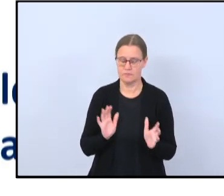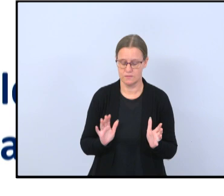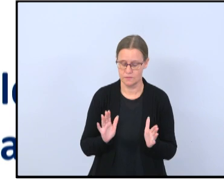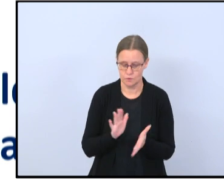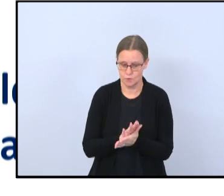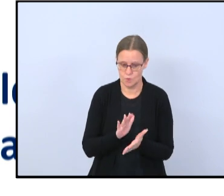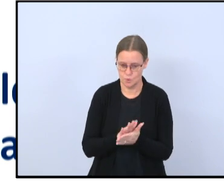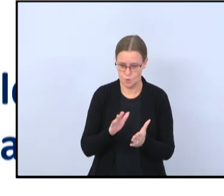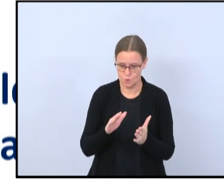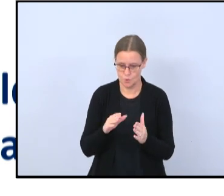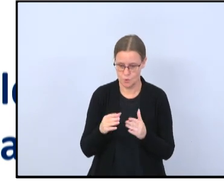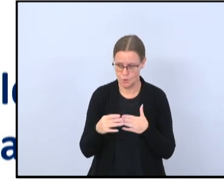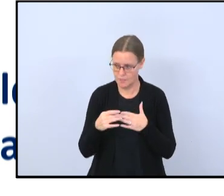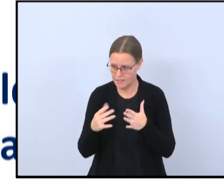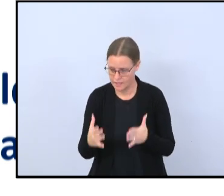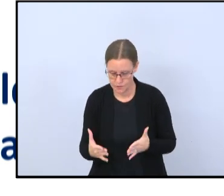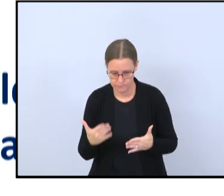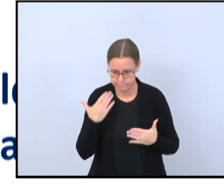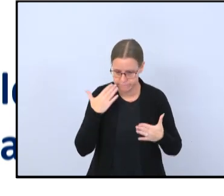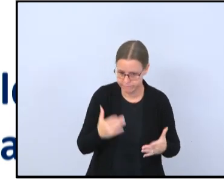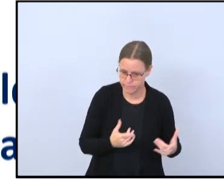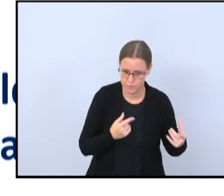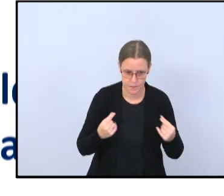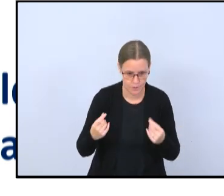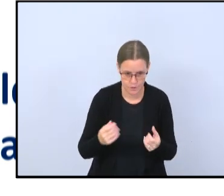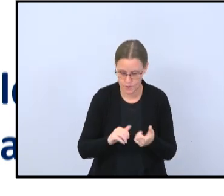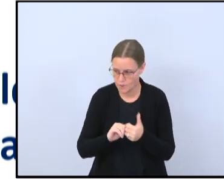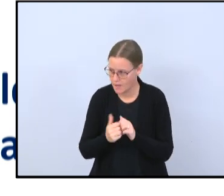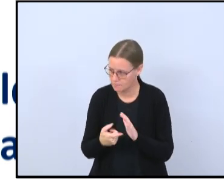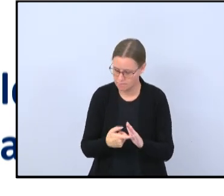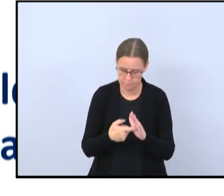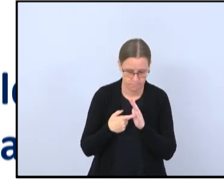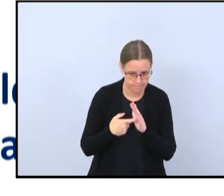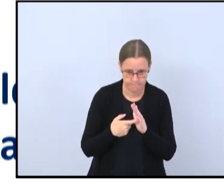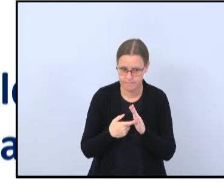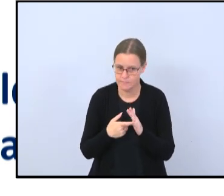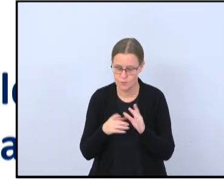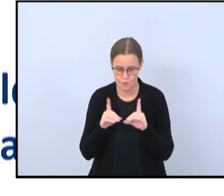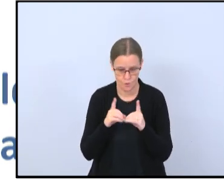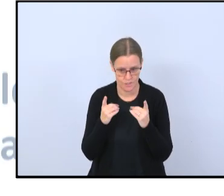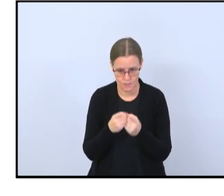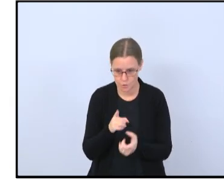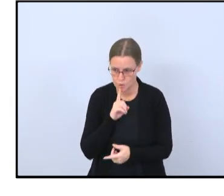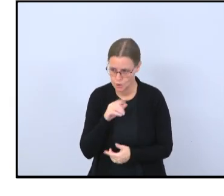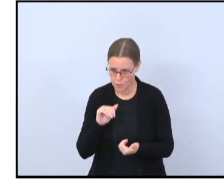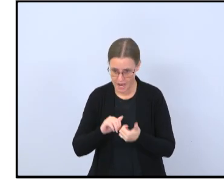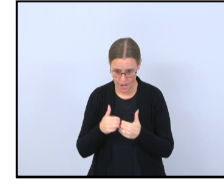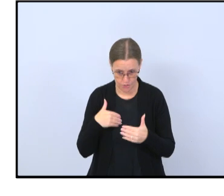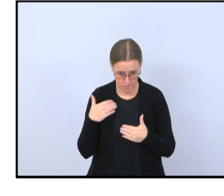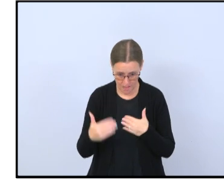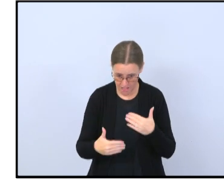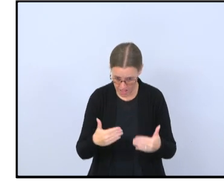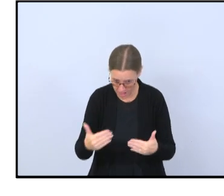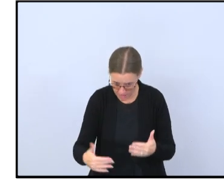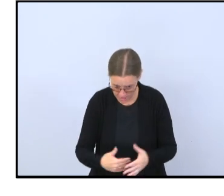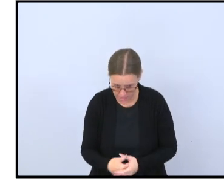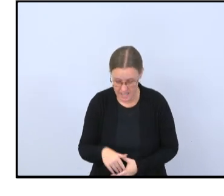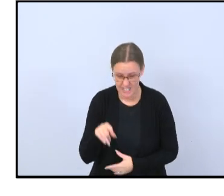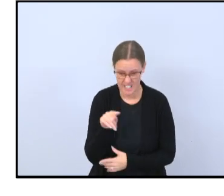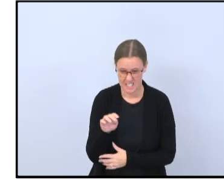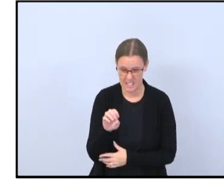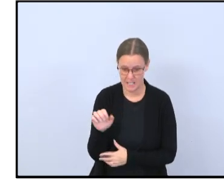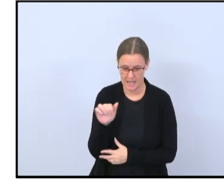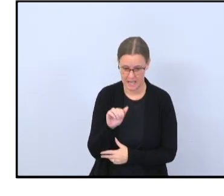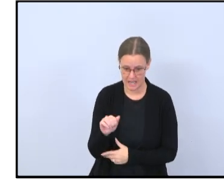little time or guidance to adjust, forcing districts to operate without a clear path forward. Adding to the complexity, TEA